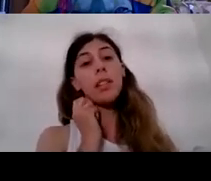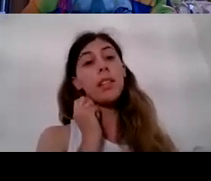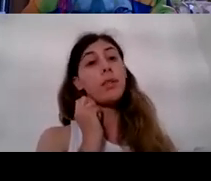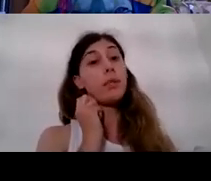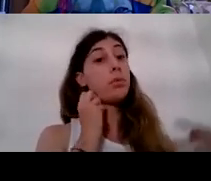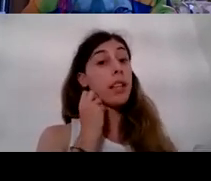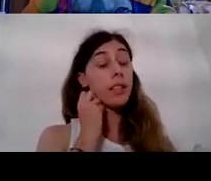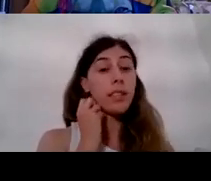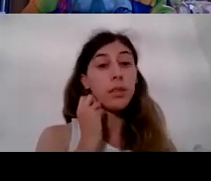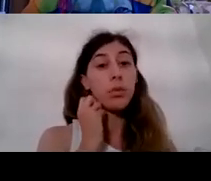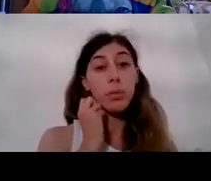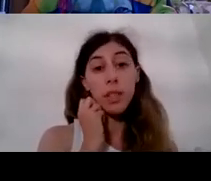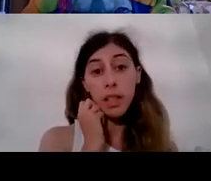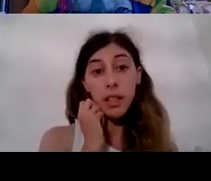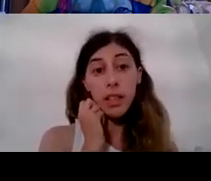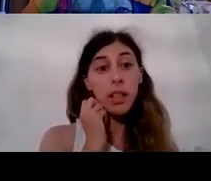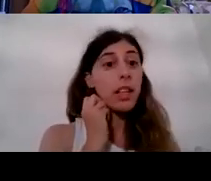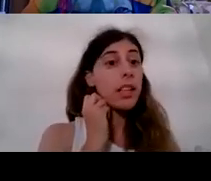internationally,